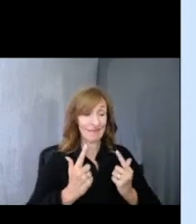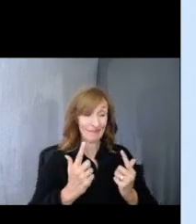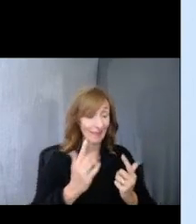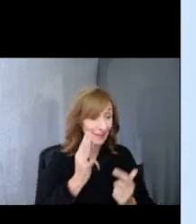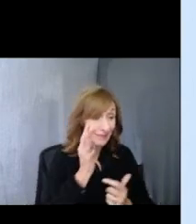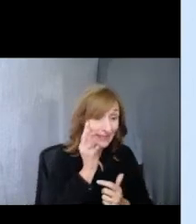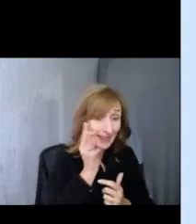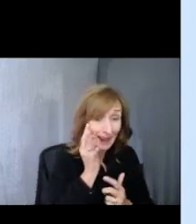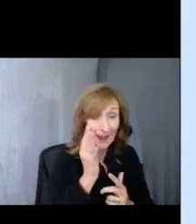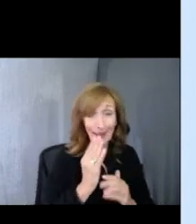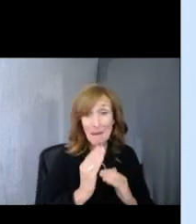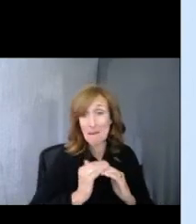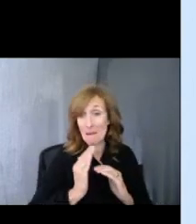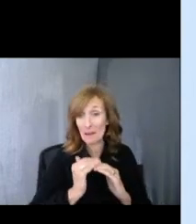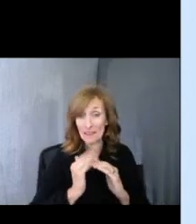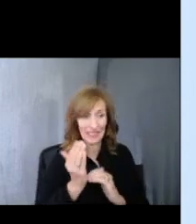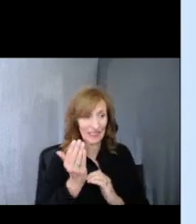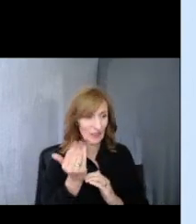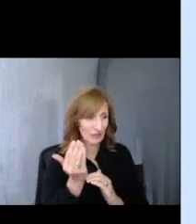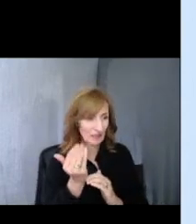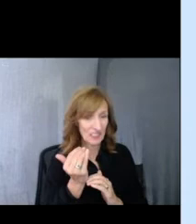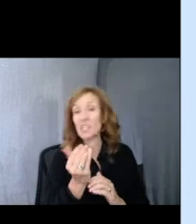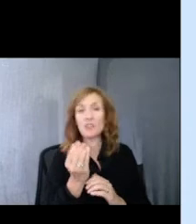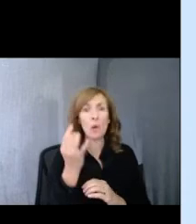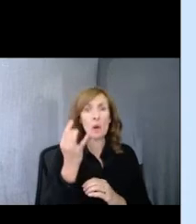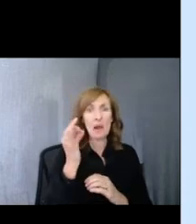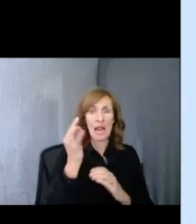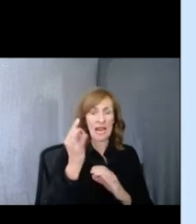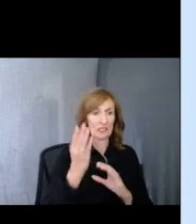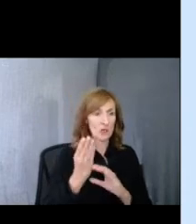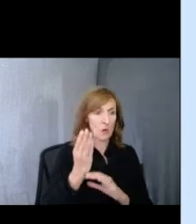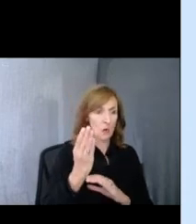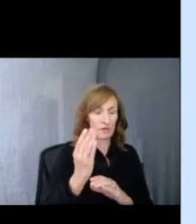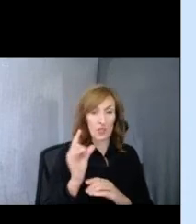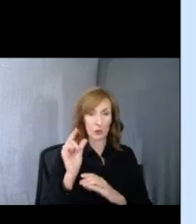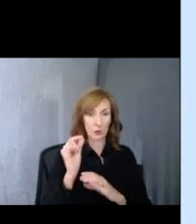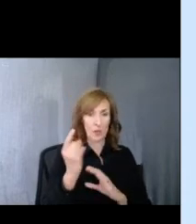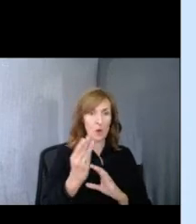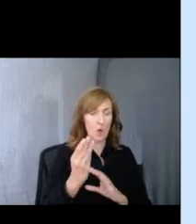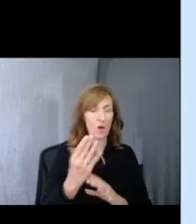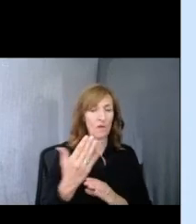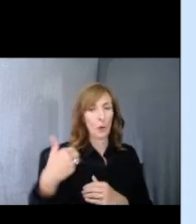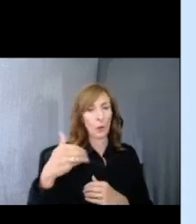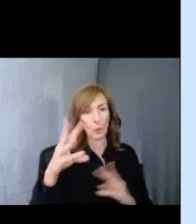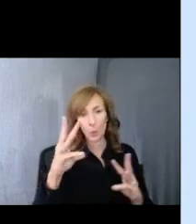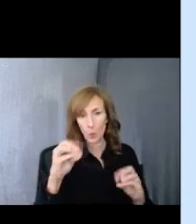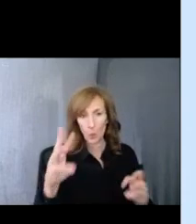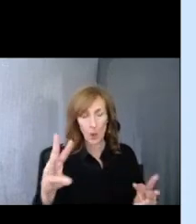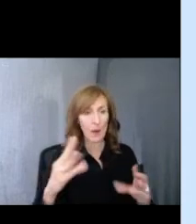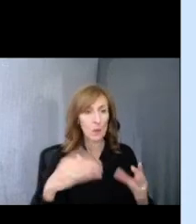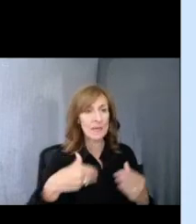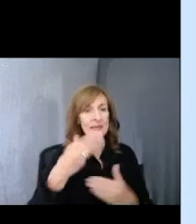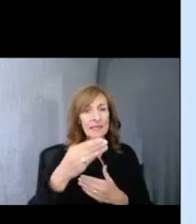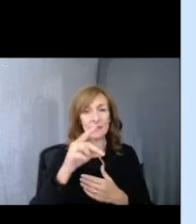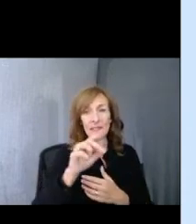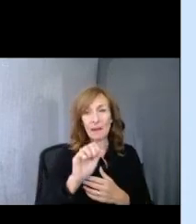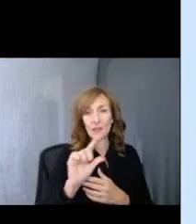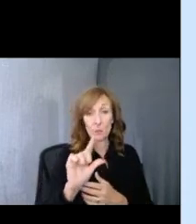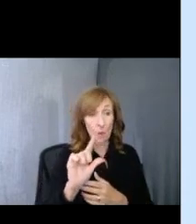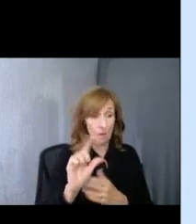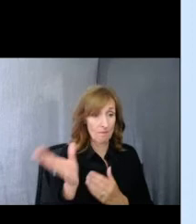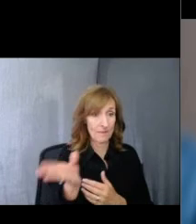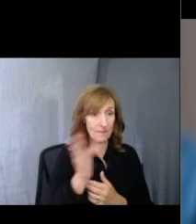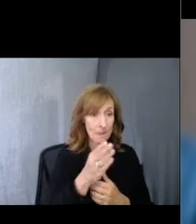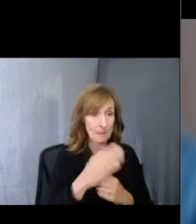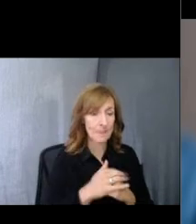for you guys who had 18 or older and 20 or older. Next poll, go ahead, Sean, launch the second one. And